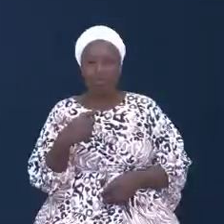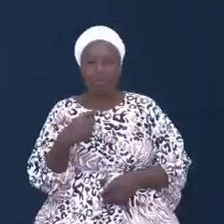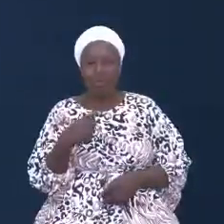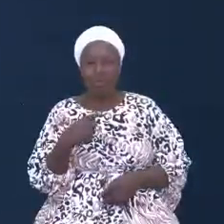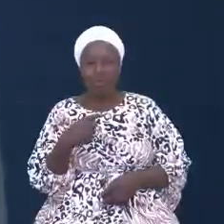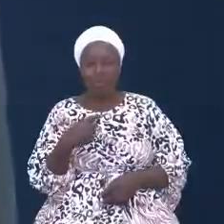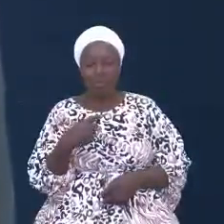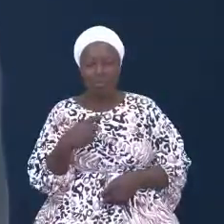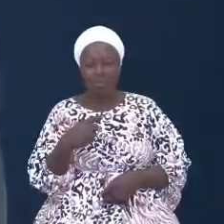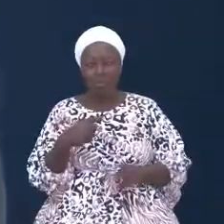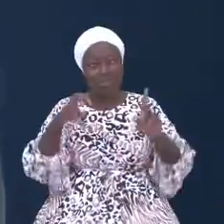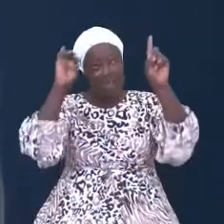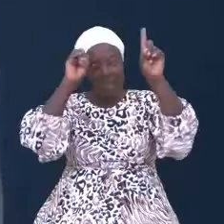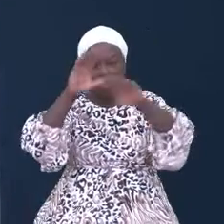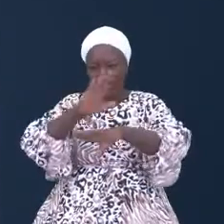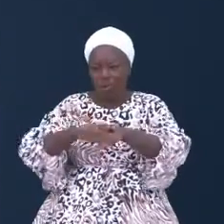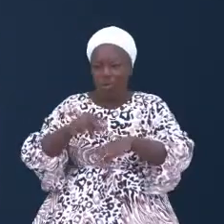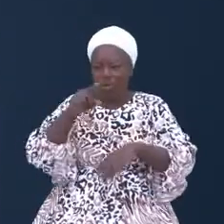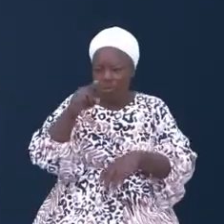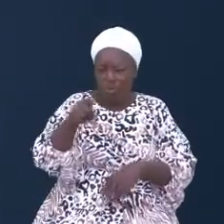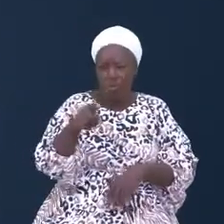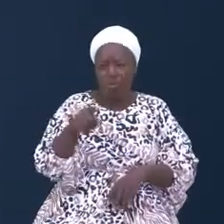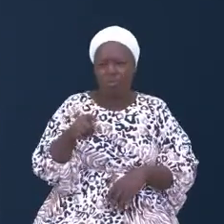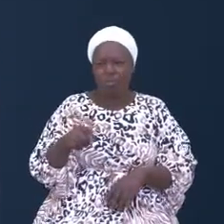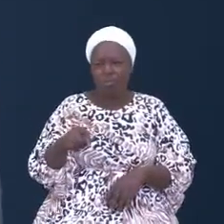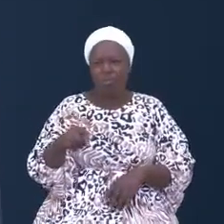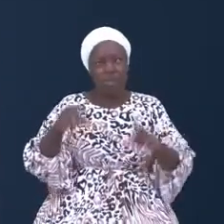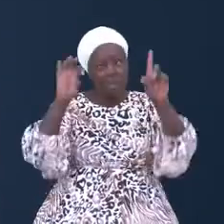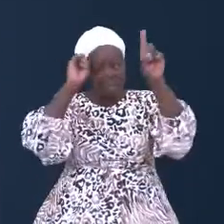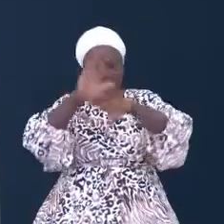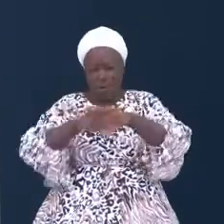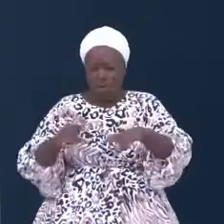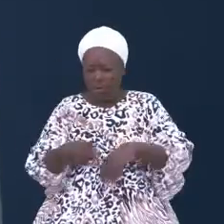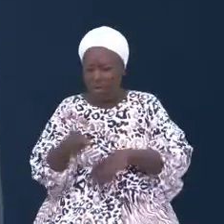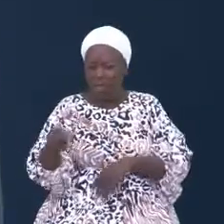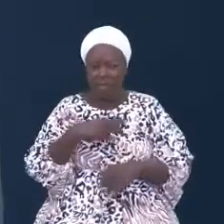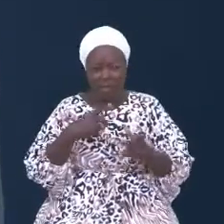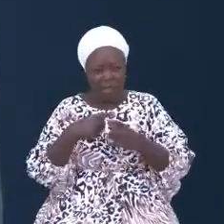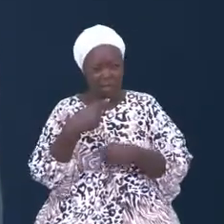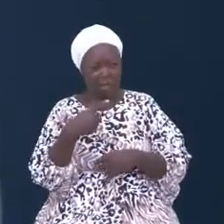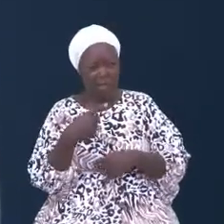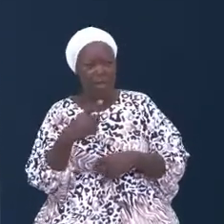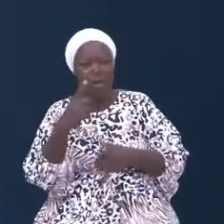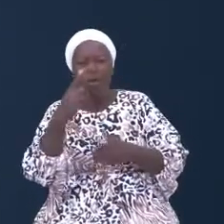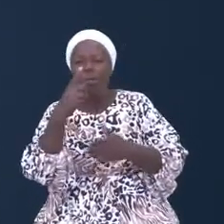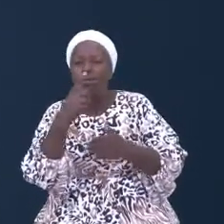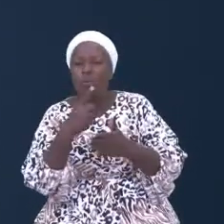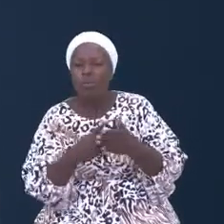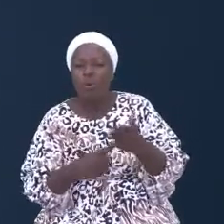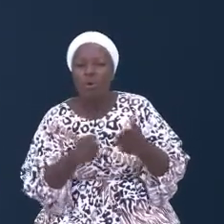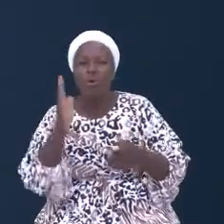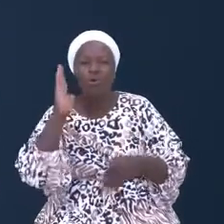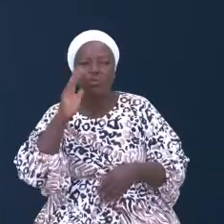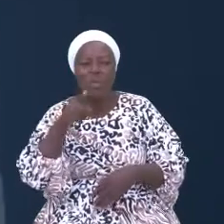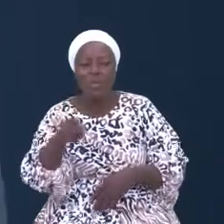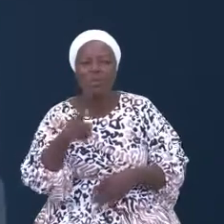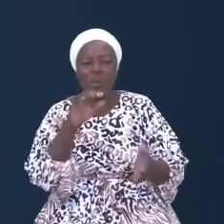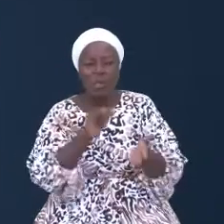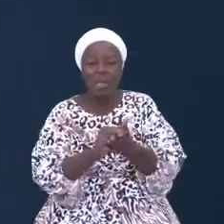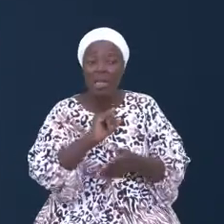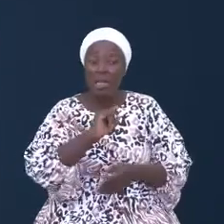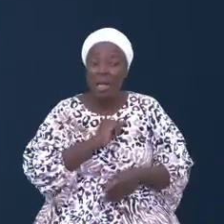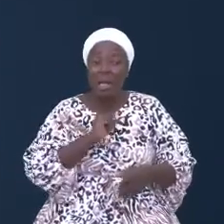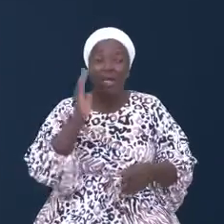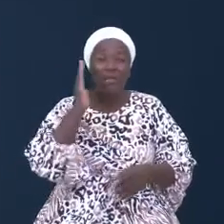he calleth thee. He called them. And he said, what wilt ye that I shall